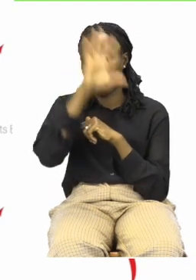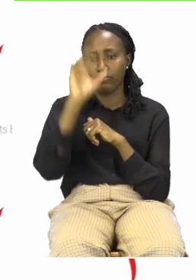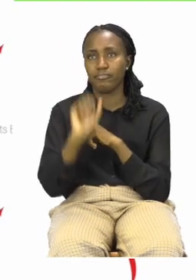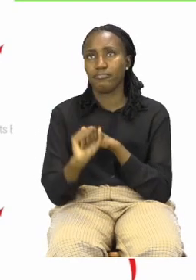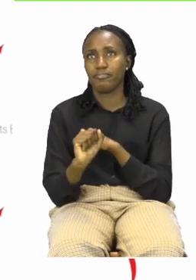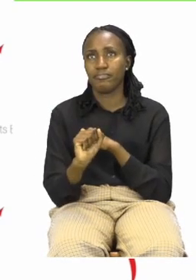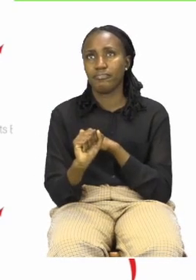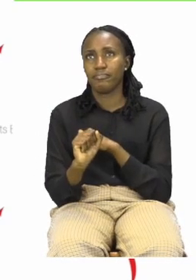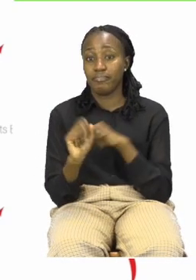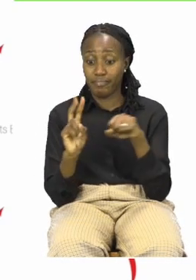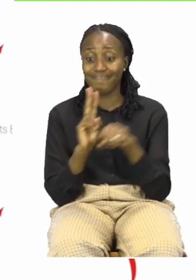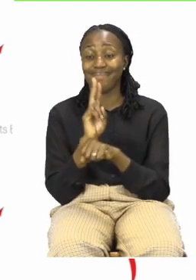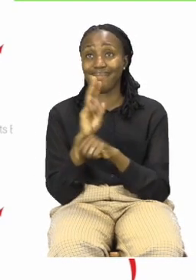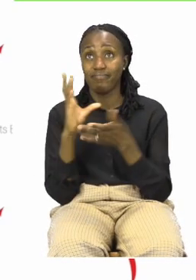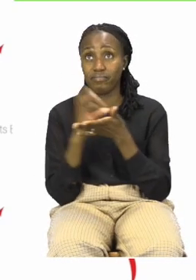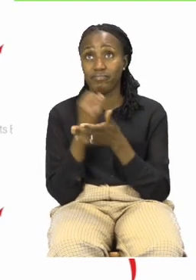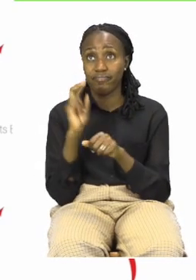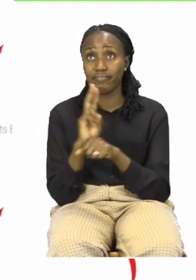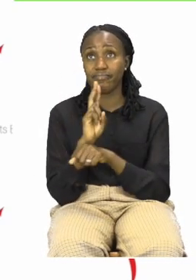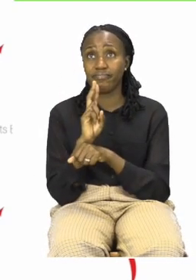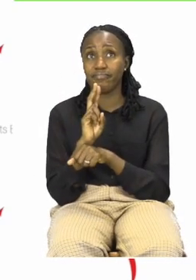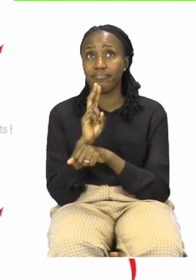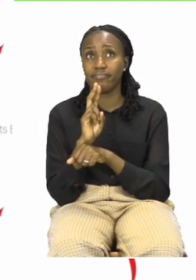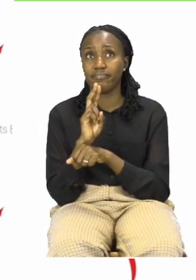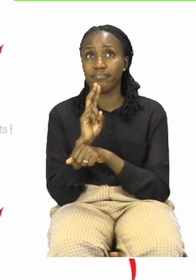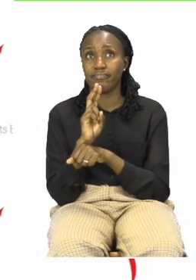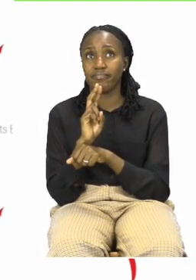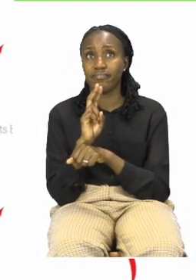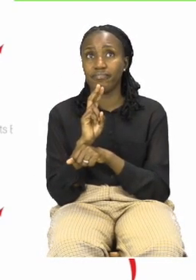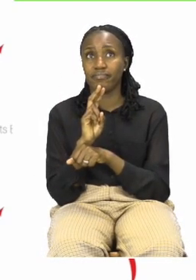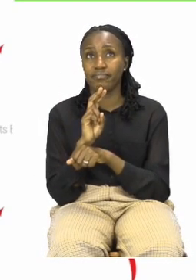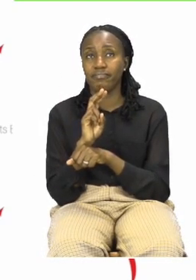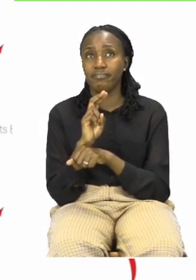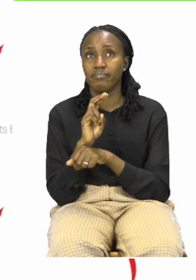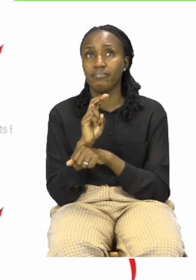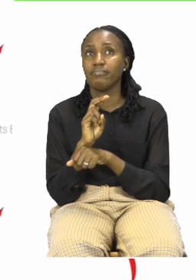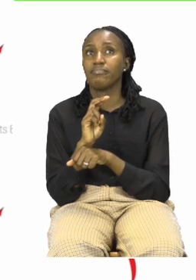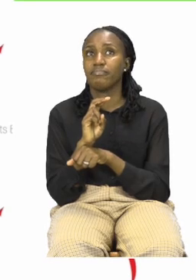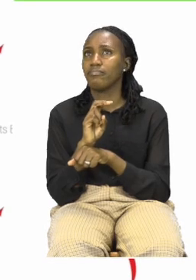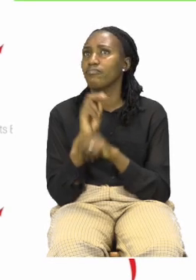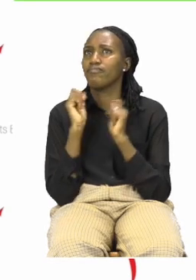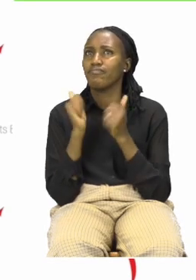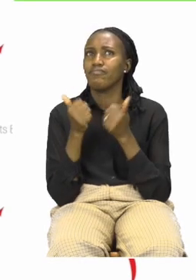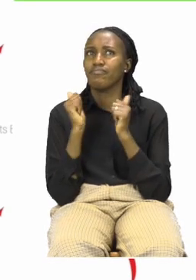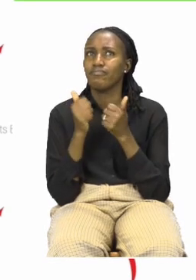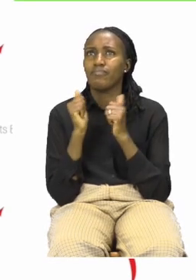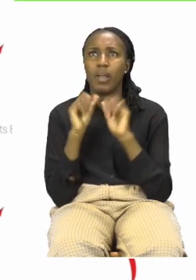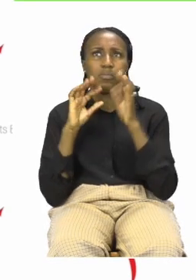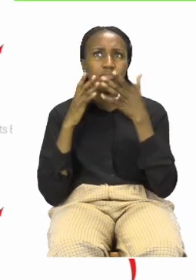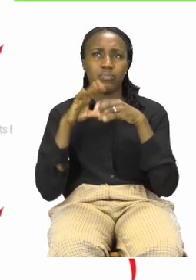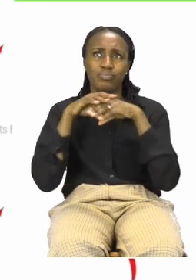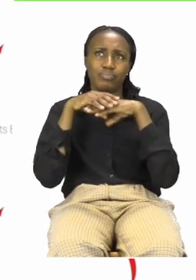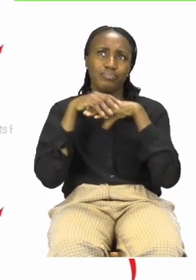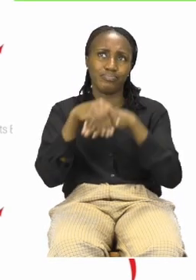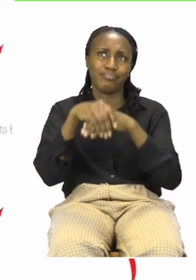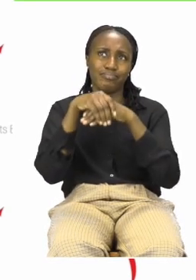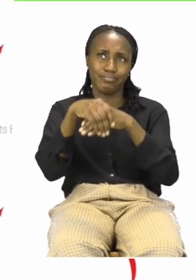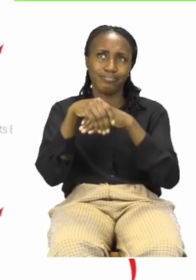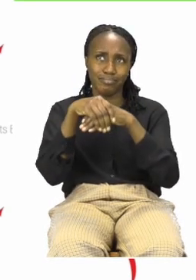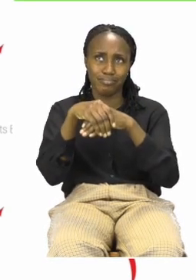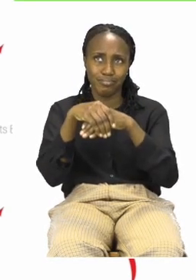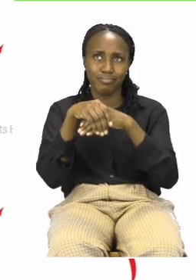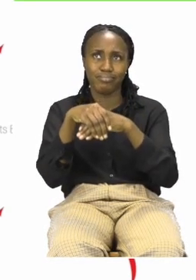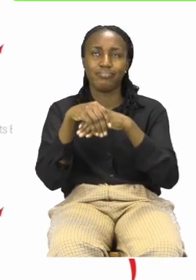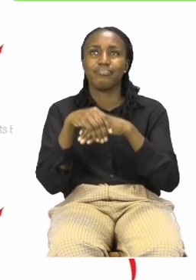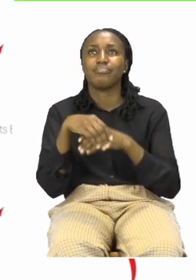came second. That was done in Rosemont, so very good congratulations to them. The